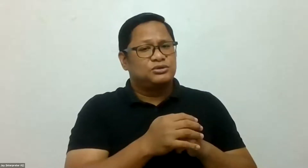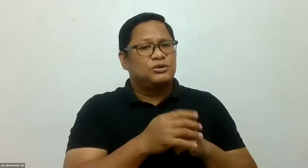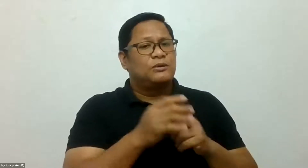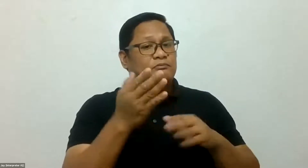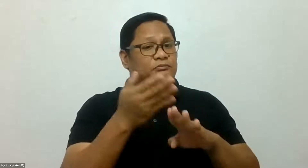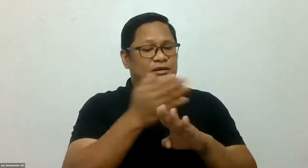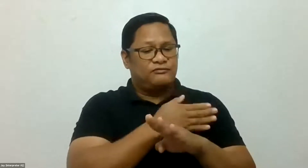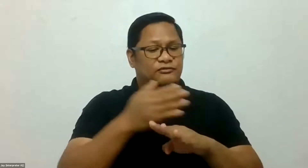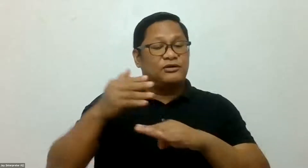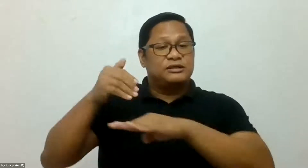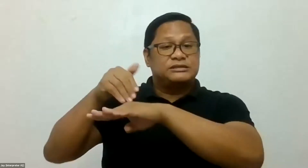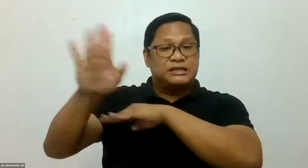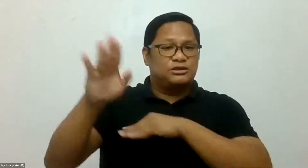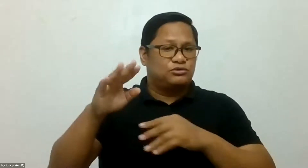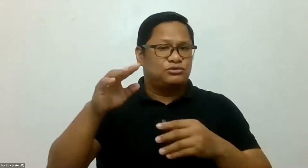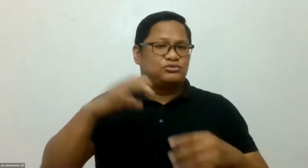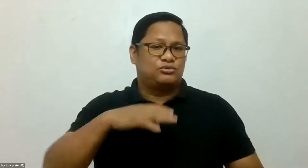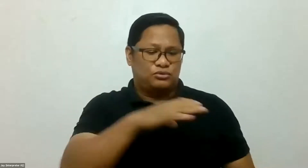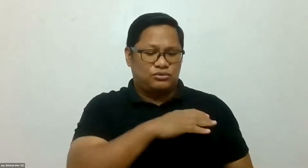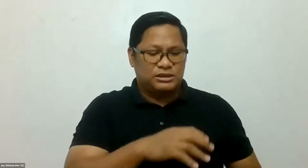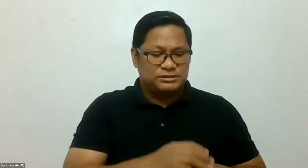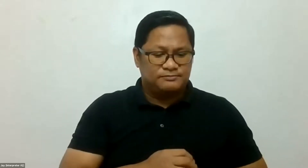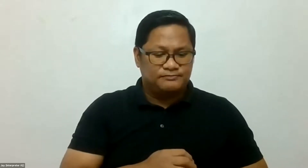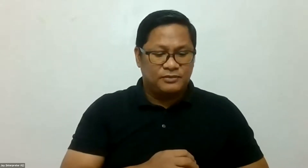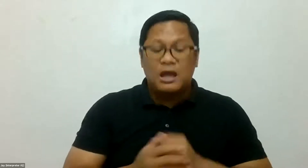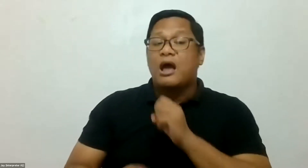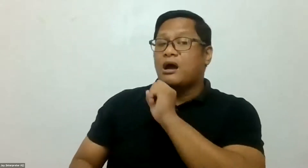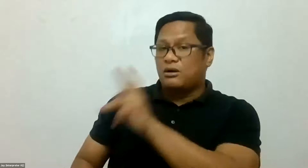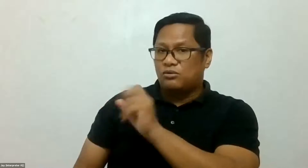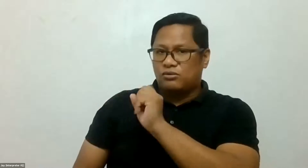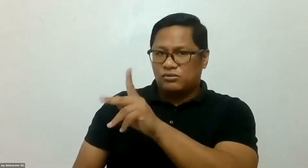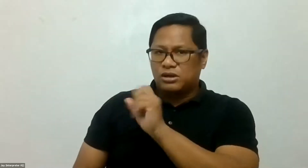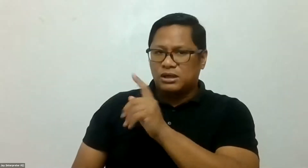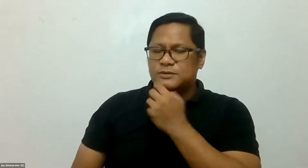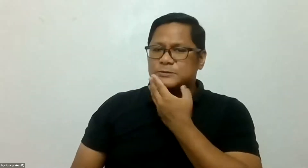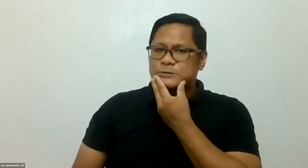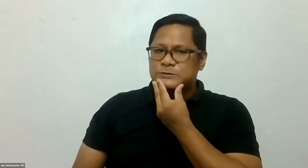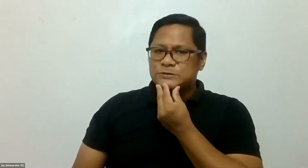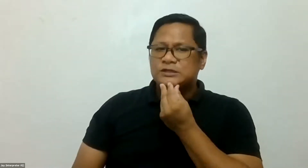ma-transmit sa Congress. I see. That's a little bit concerning.